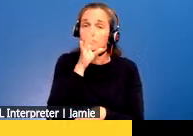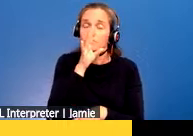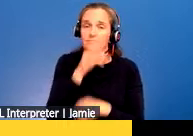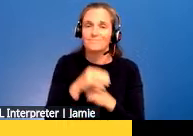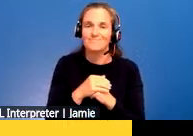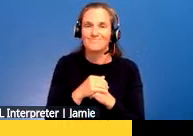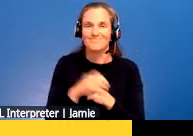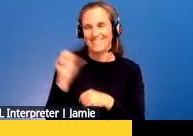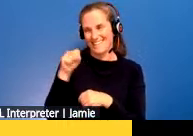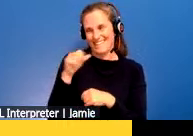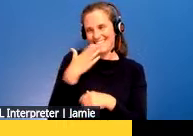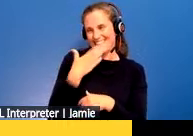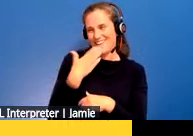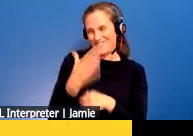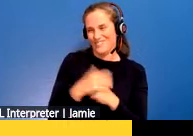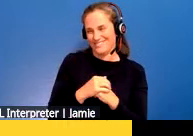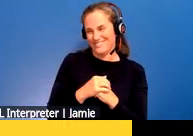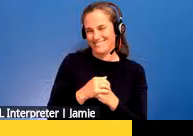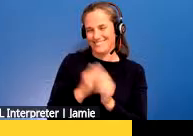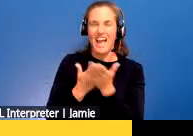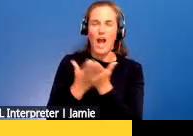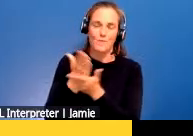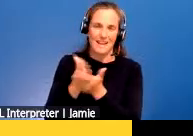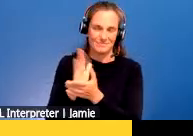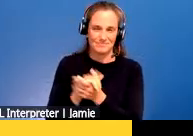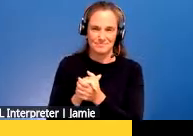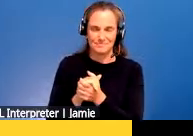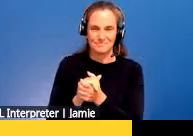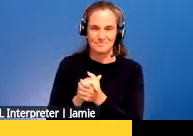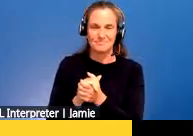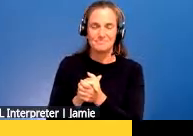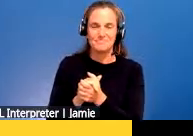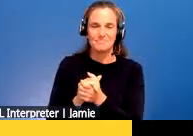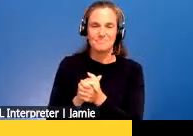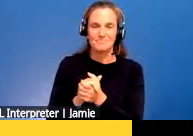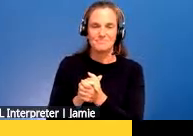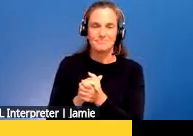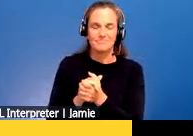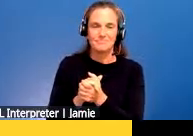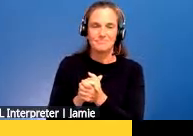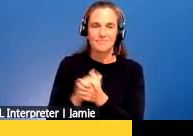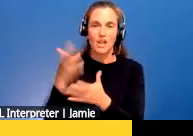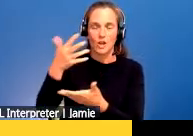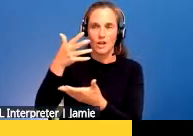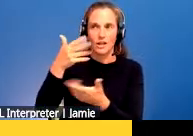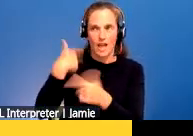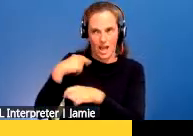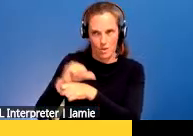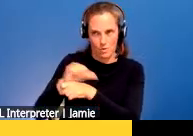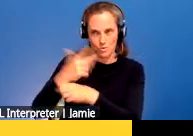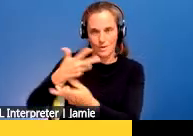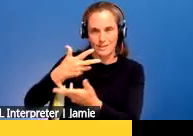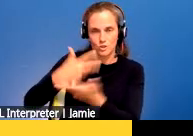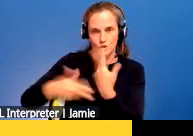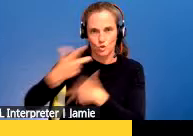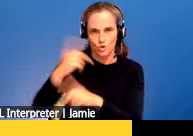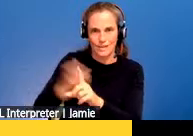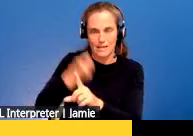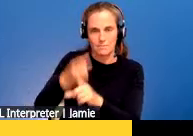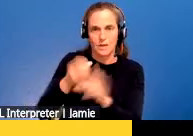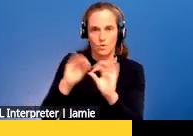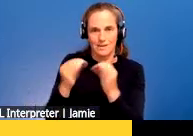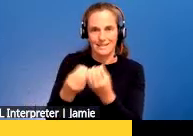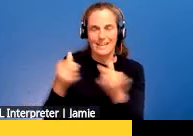Yes, thank you. All right. I work with a social impact organization here in Nigeria, and